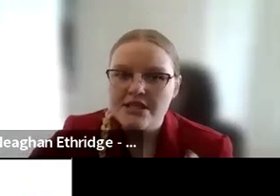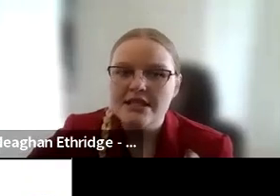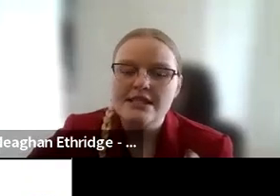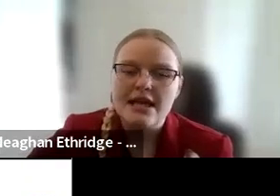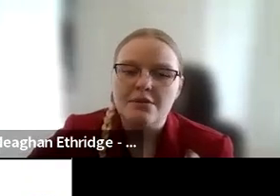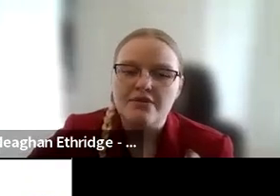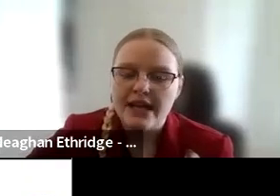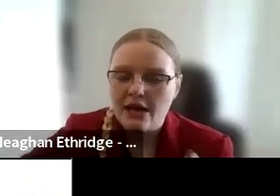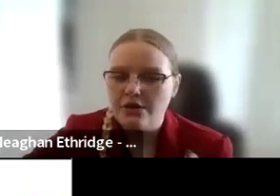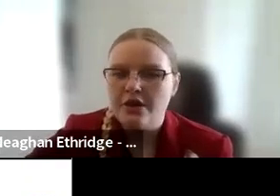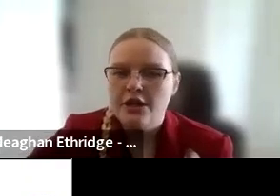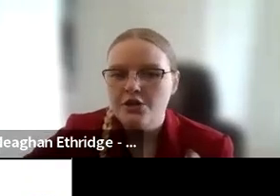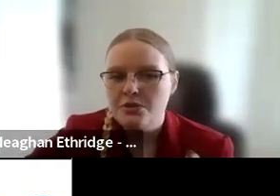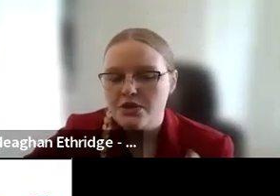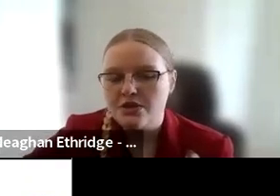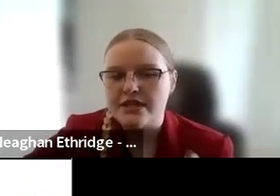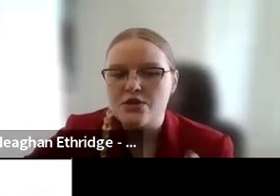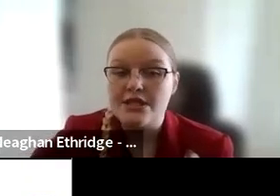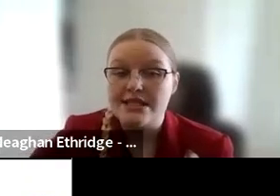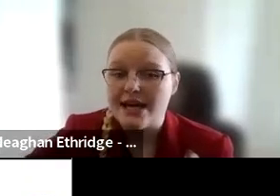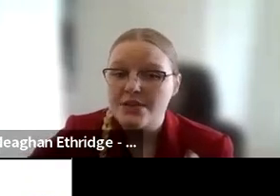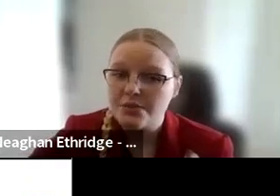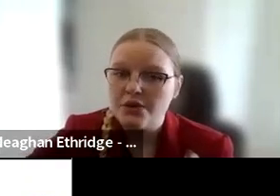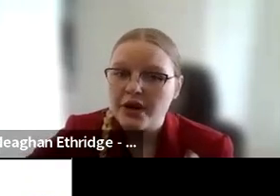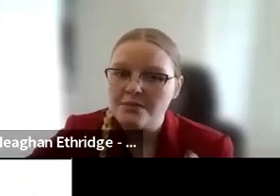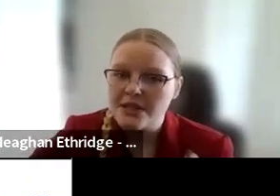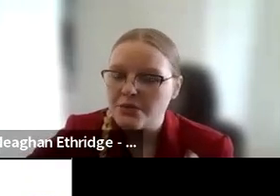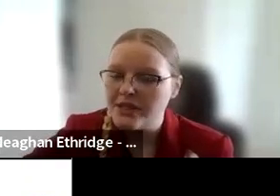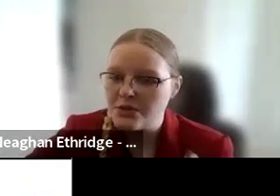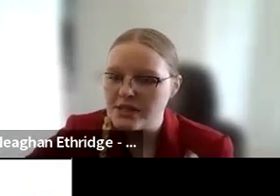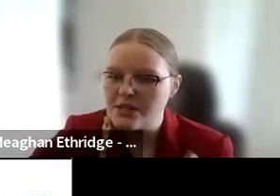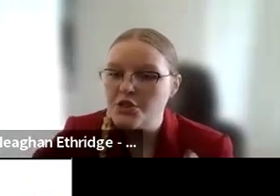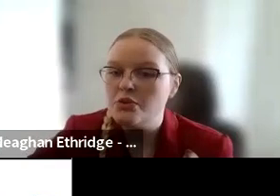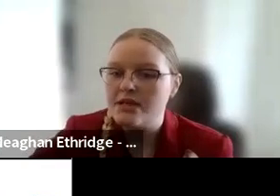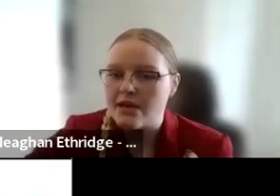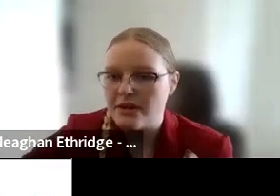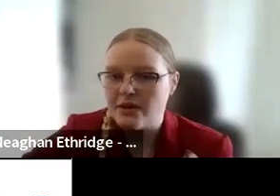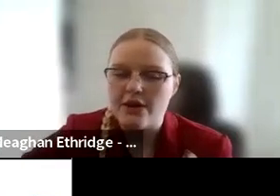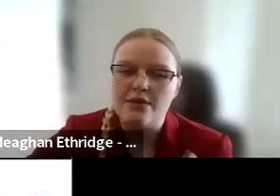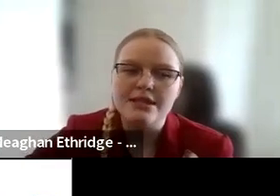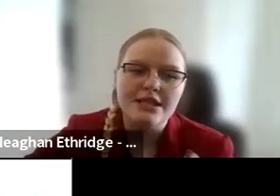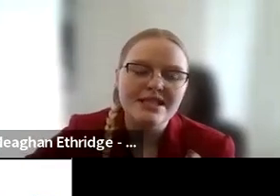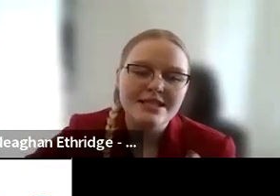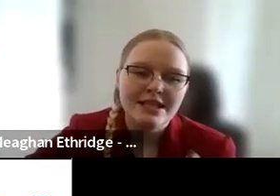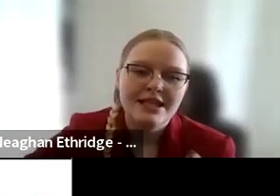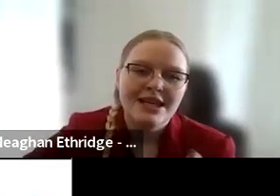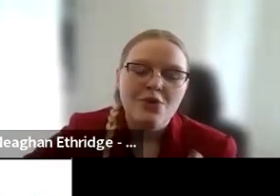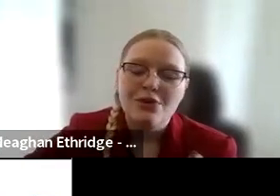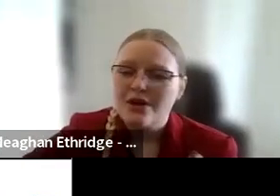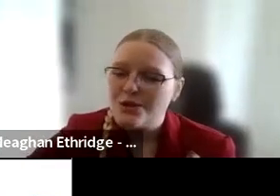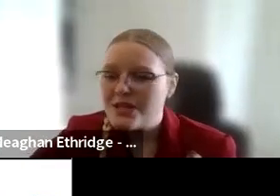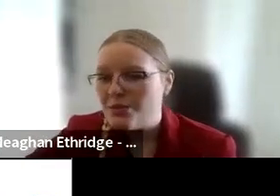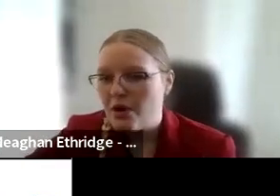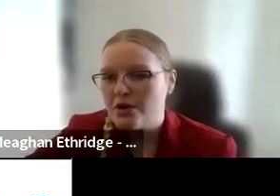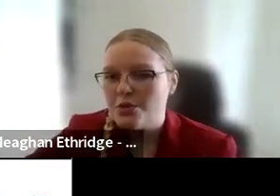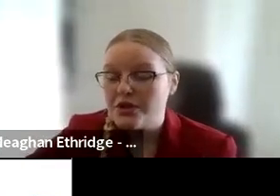government agencies that provide health, human service, or disaster programs and resources to Sacramento County residents. I